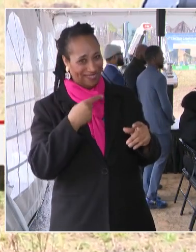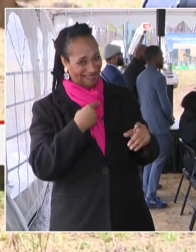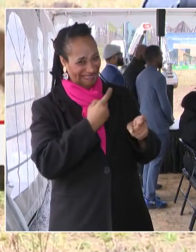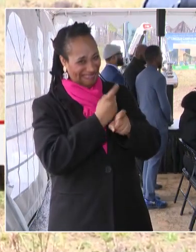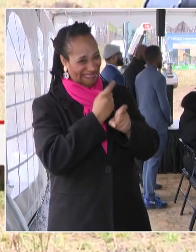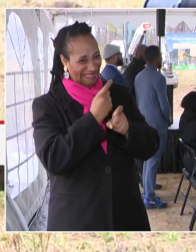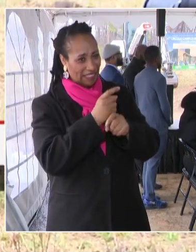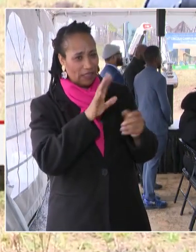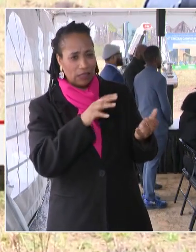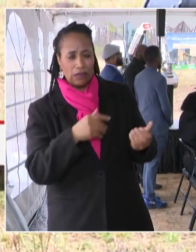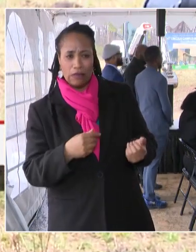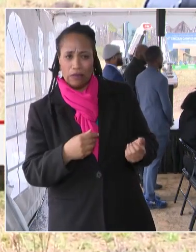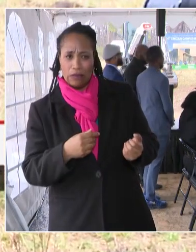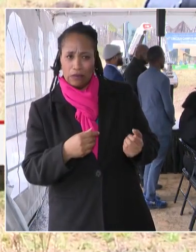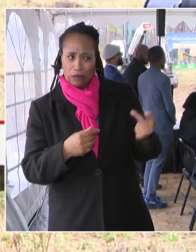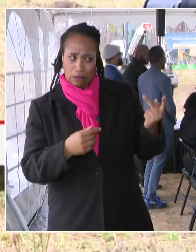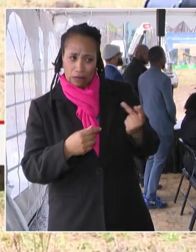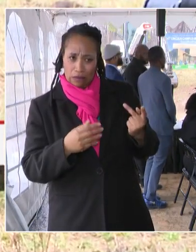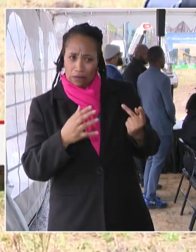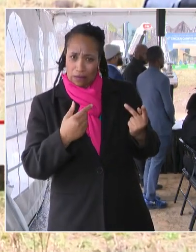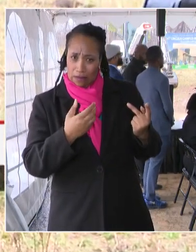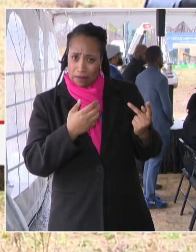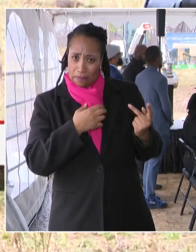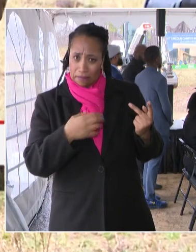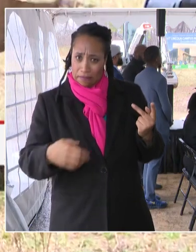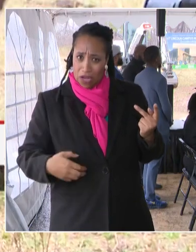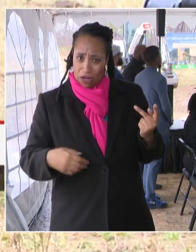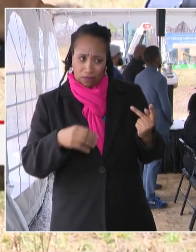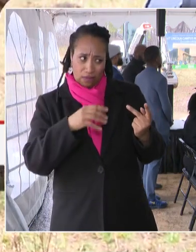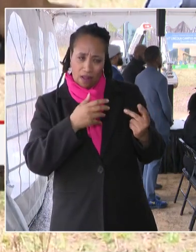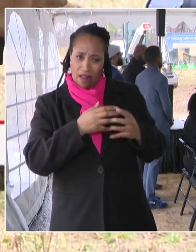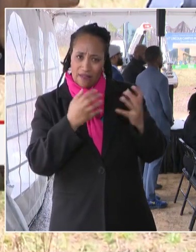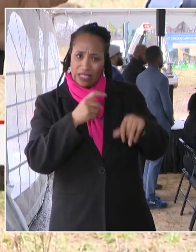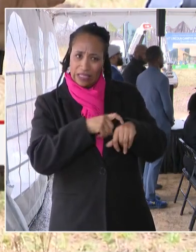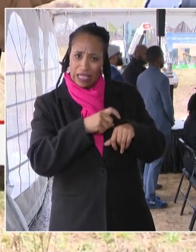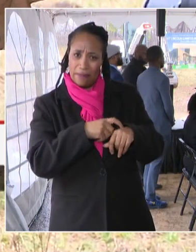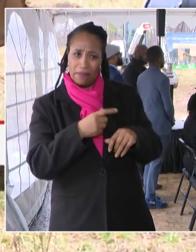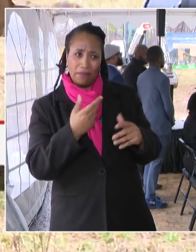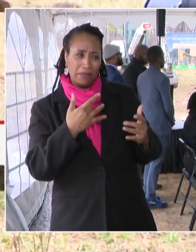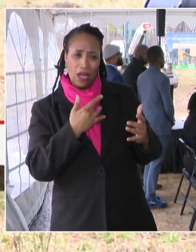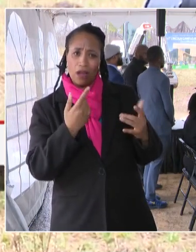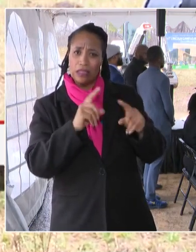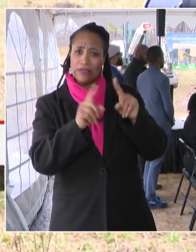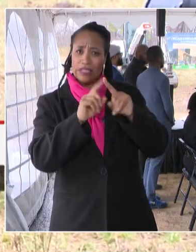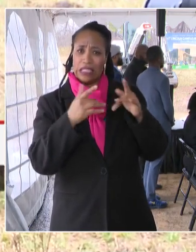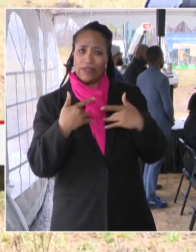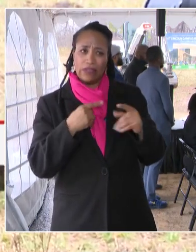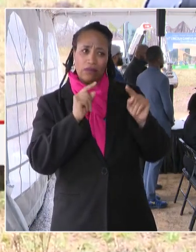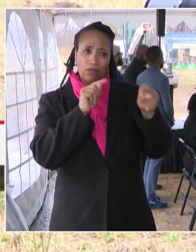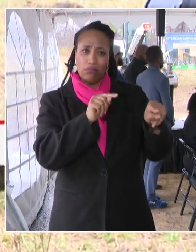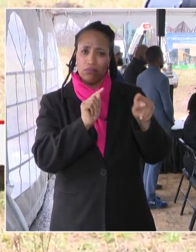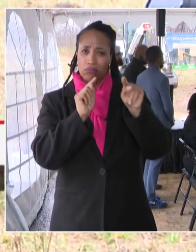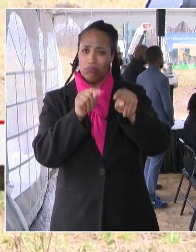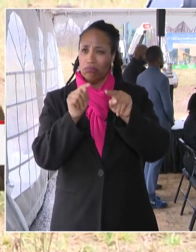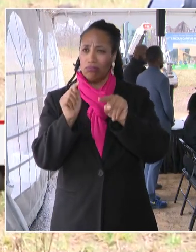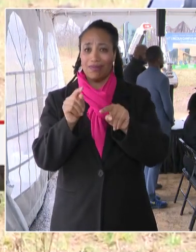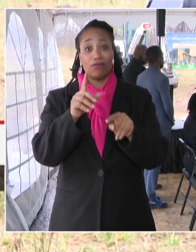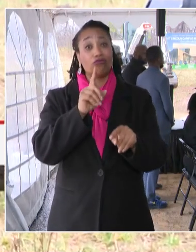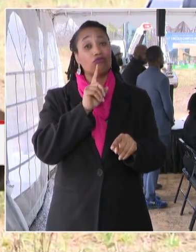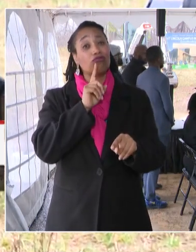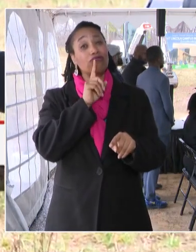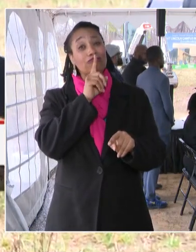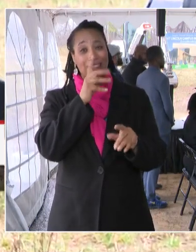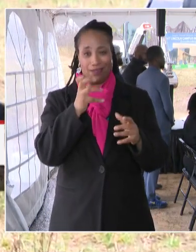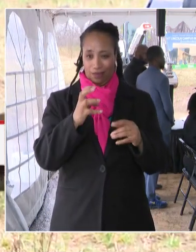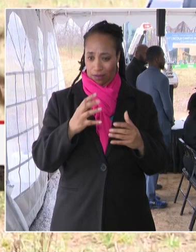different events, the mayor and I. And that's because there's energy in Ward 5. When I think from McMillan to Providence to